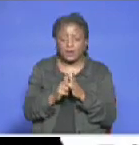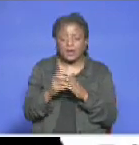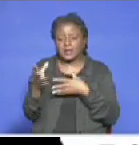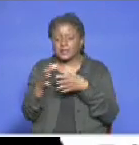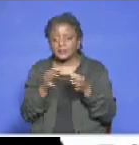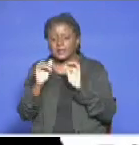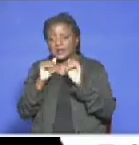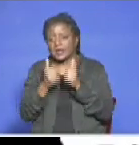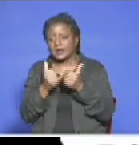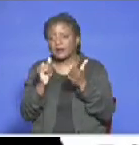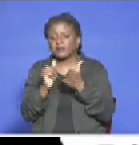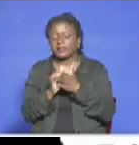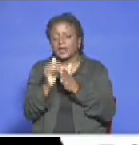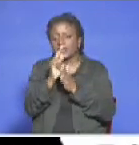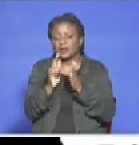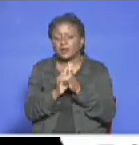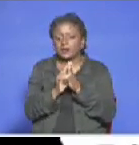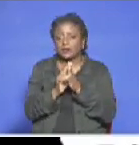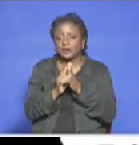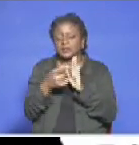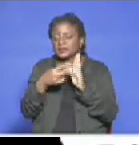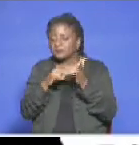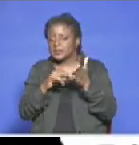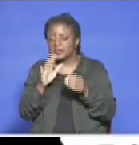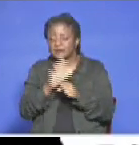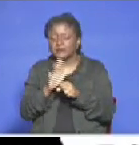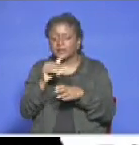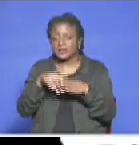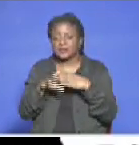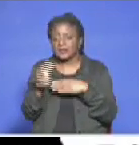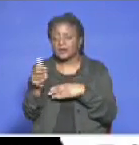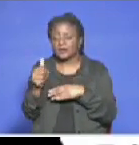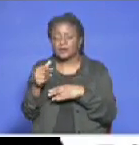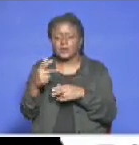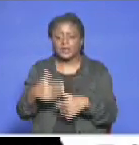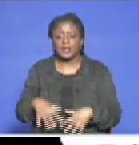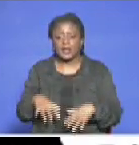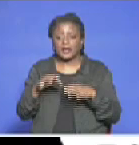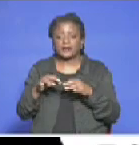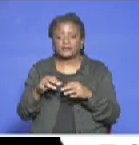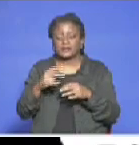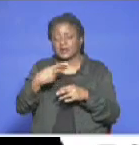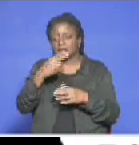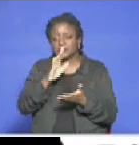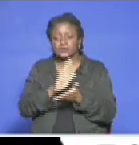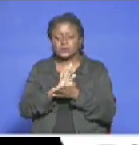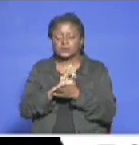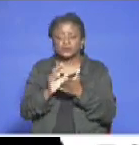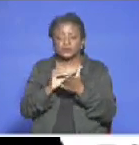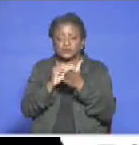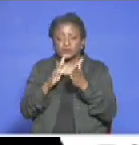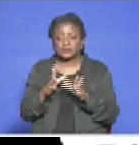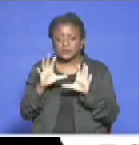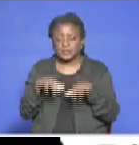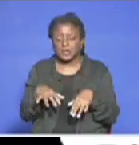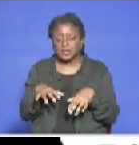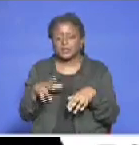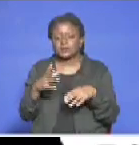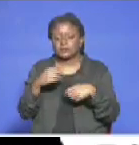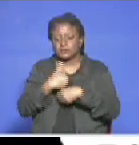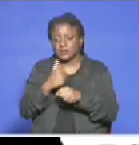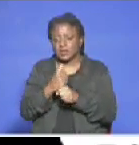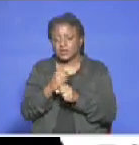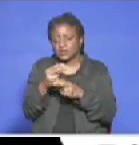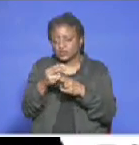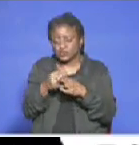their own lives. Secondary students also have the option of creating a short video instead of a written essay. Laws